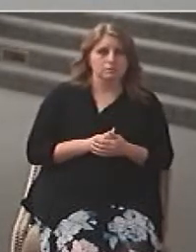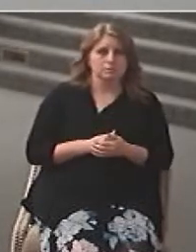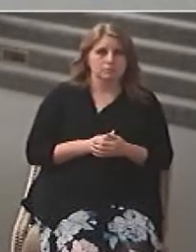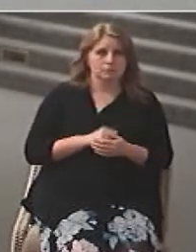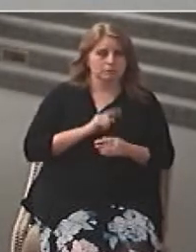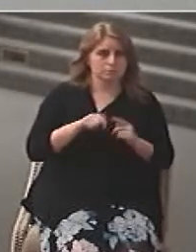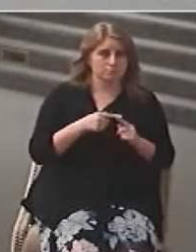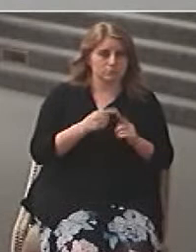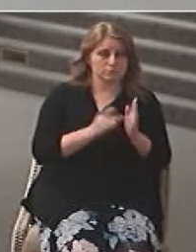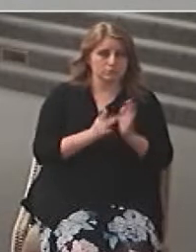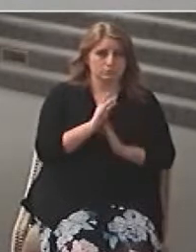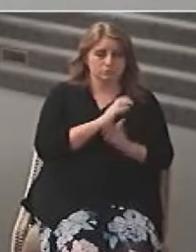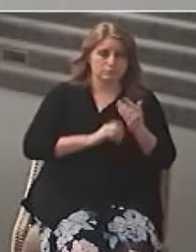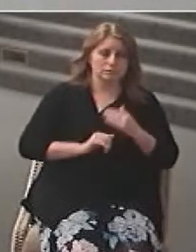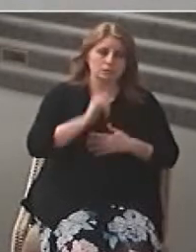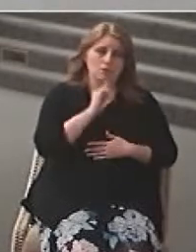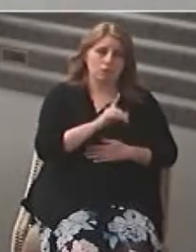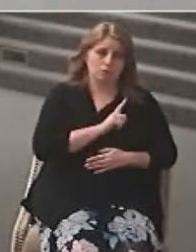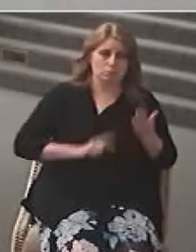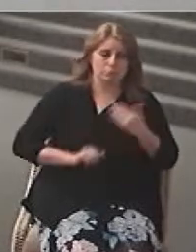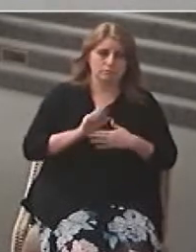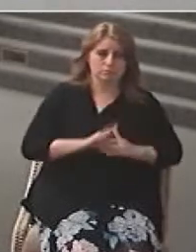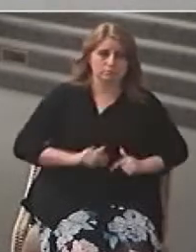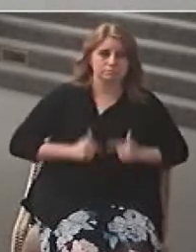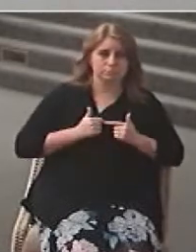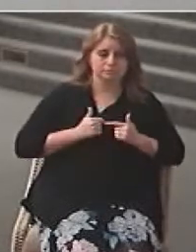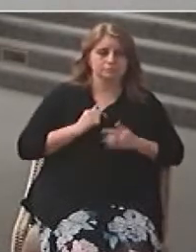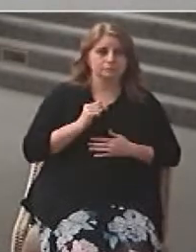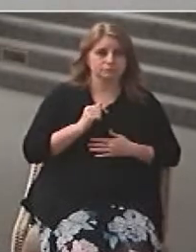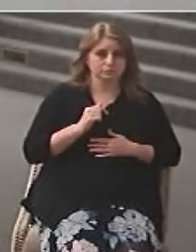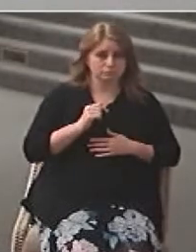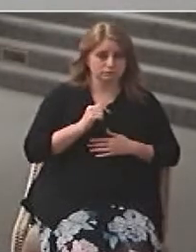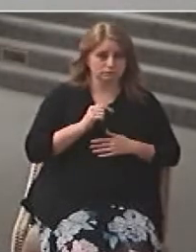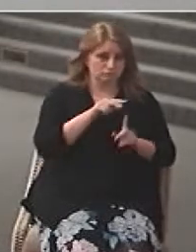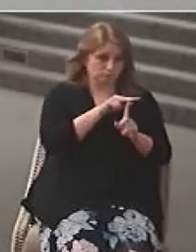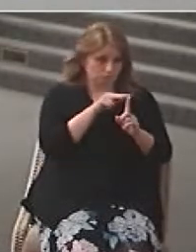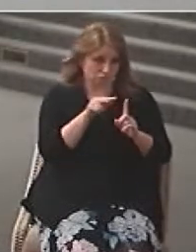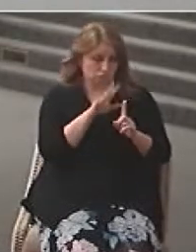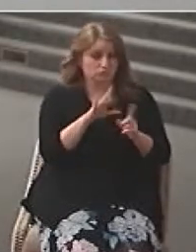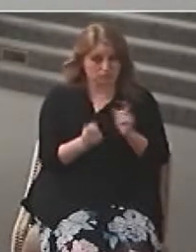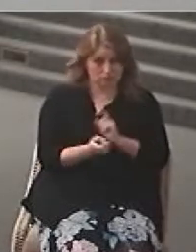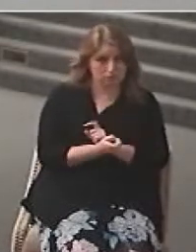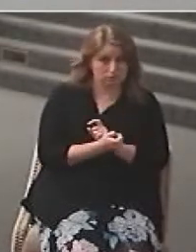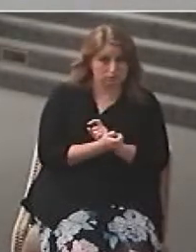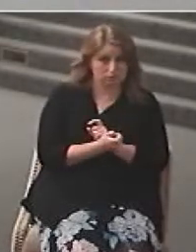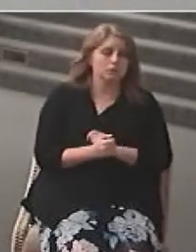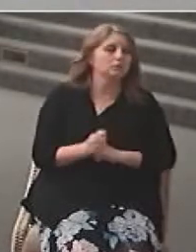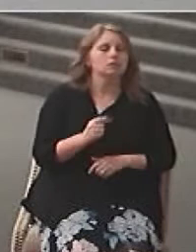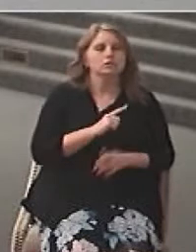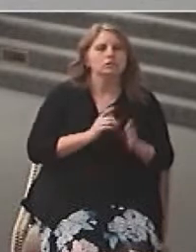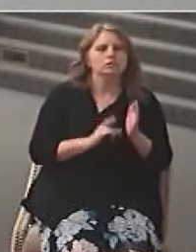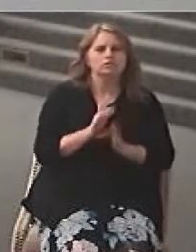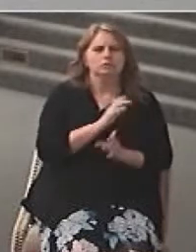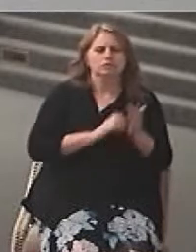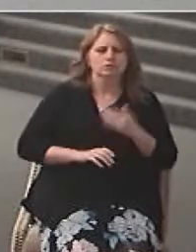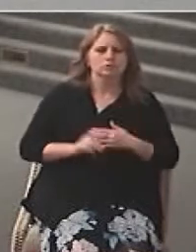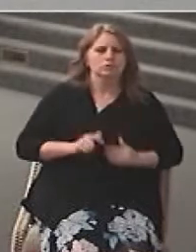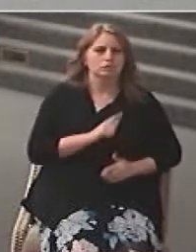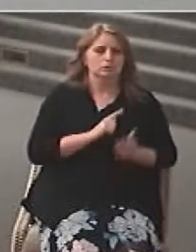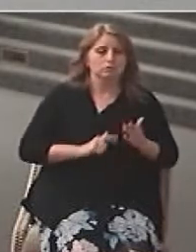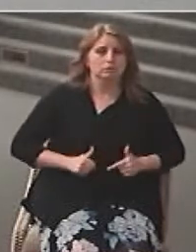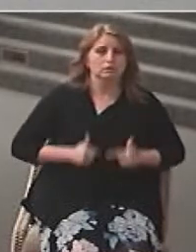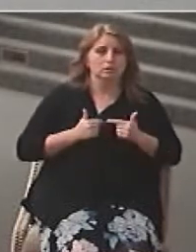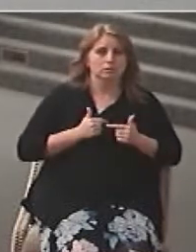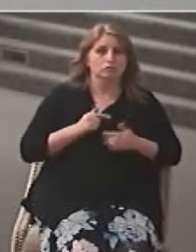When Jesus Christ is Lord of your life, it'll change your perspective on some things. When Jesus Christ is Lord of your life, it'll change the way you think about